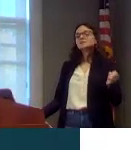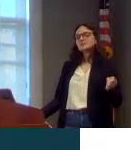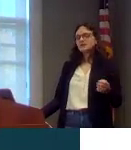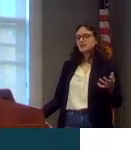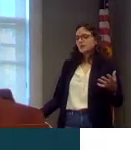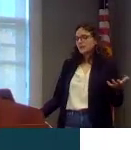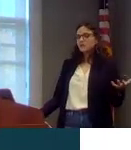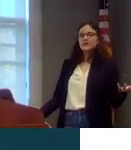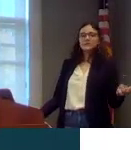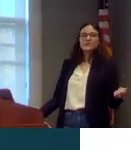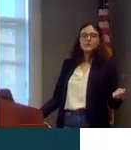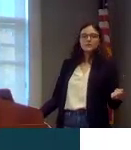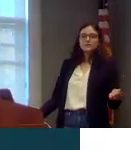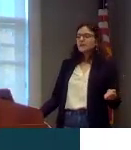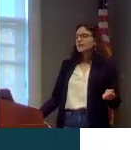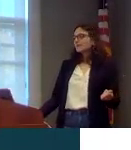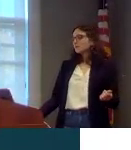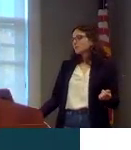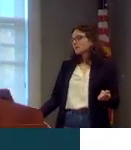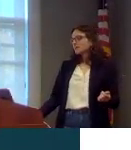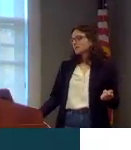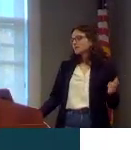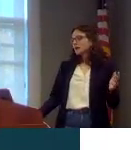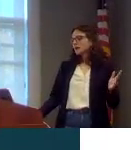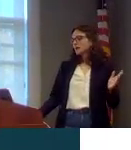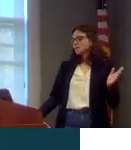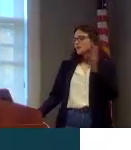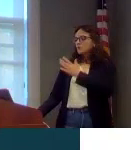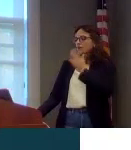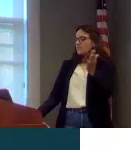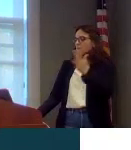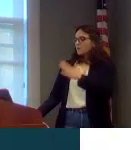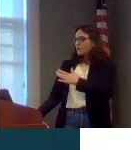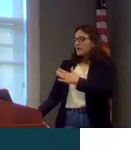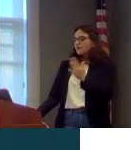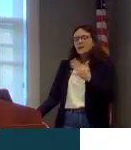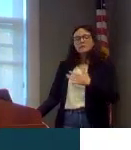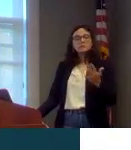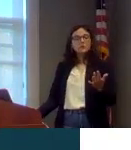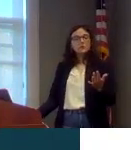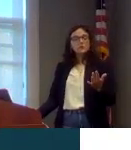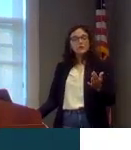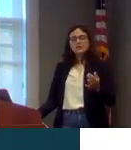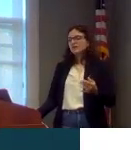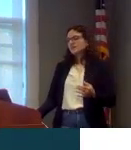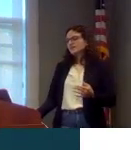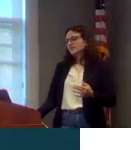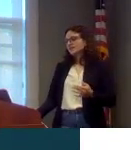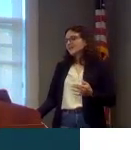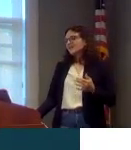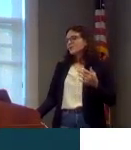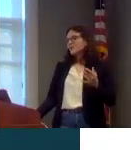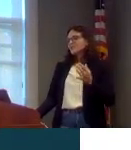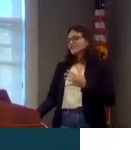more complete because it exists for every report. However, when we look at them, having captured both, we can see